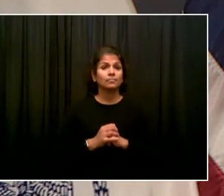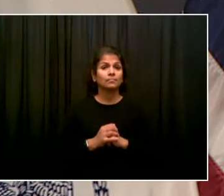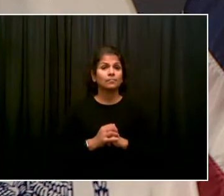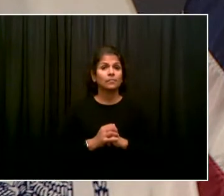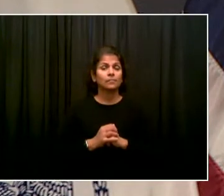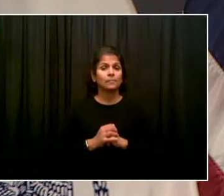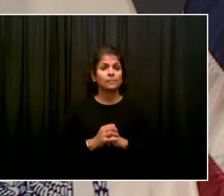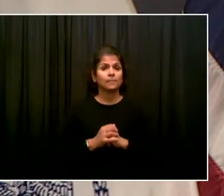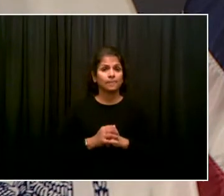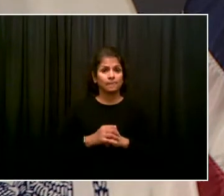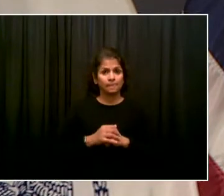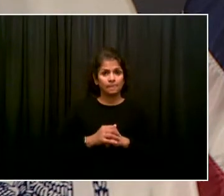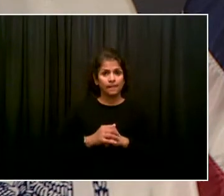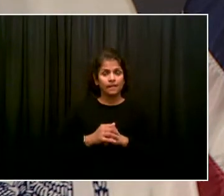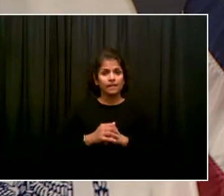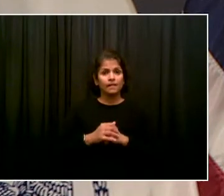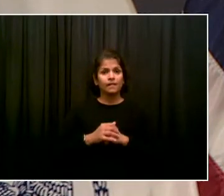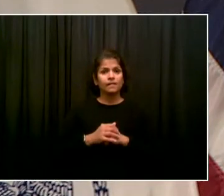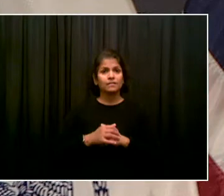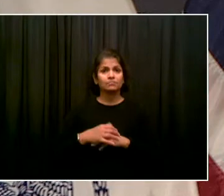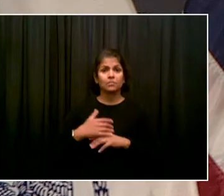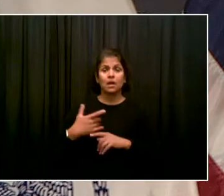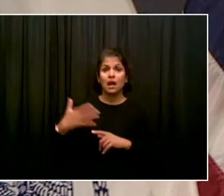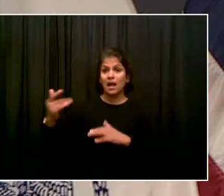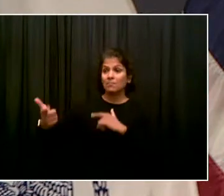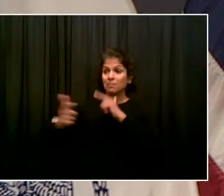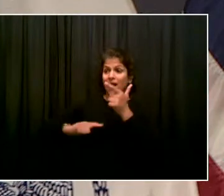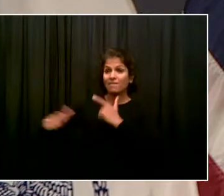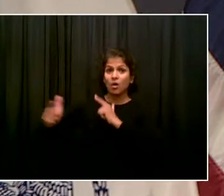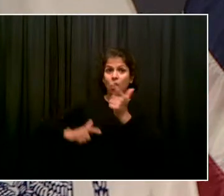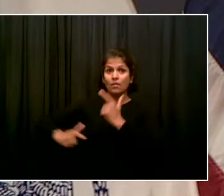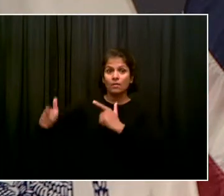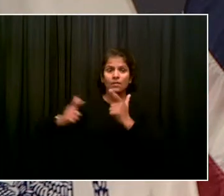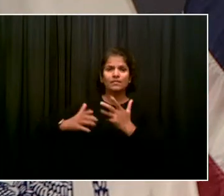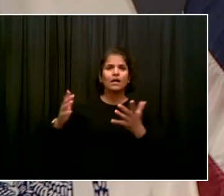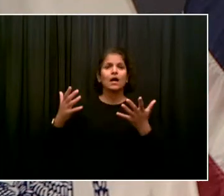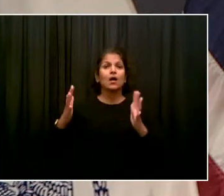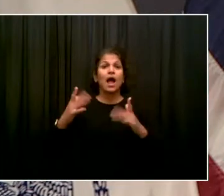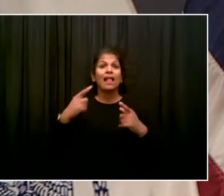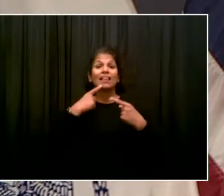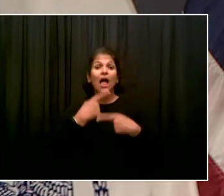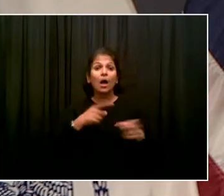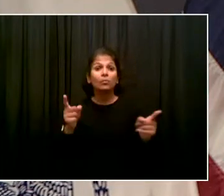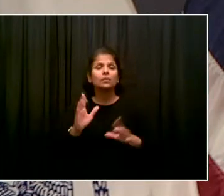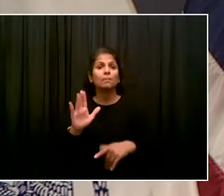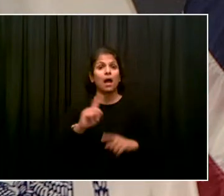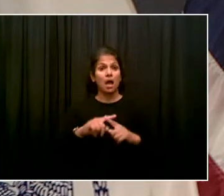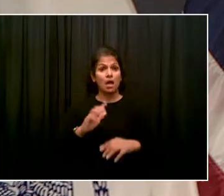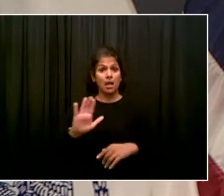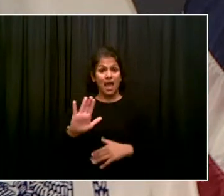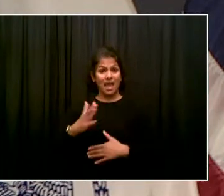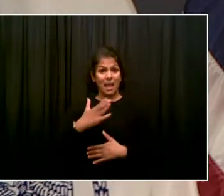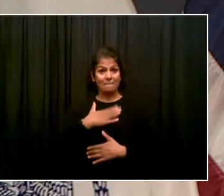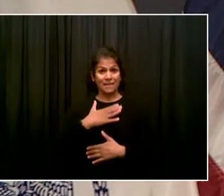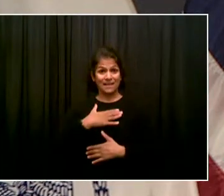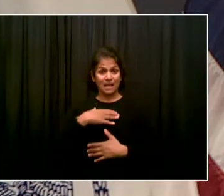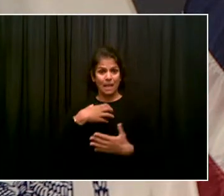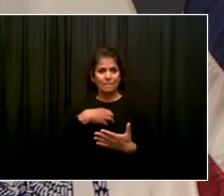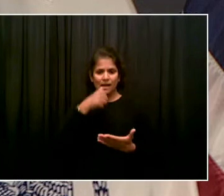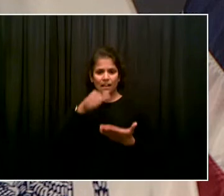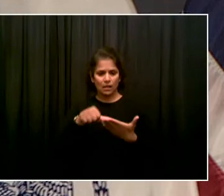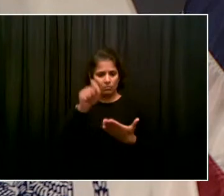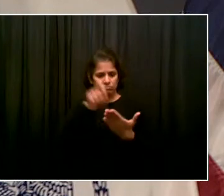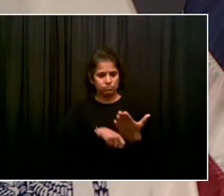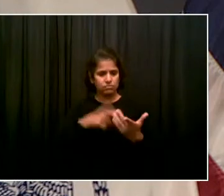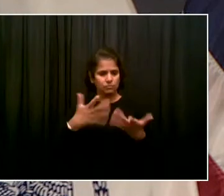back and forth is not what we're going to be releasing. What we did release was our appeal letter, and that's the only thing we're releasing at this point. We